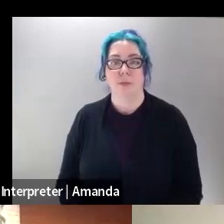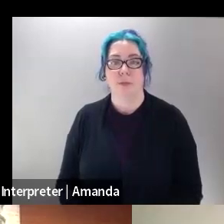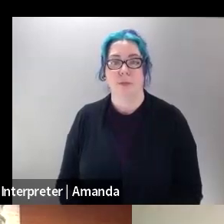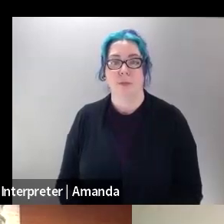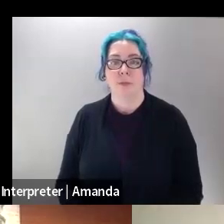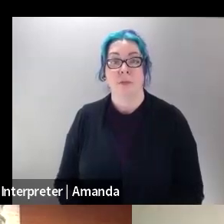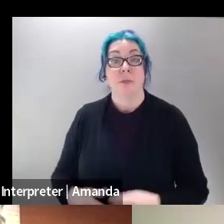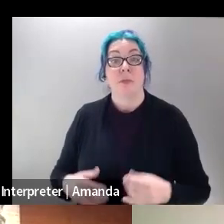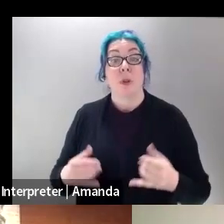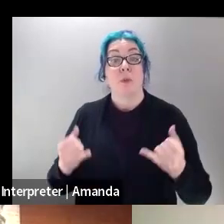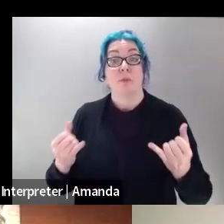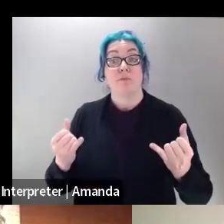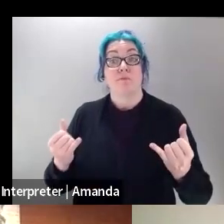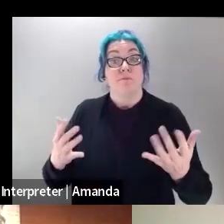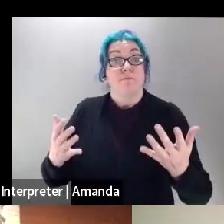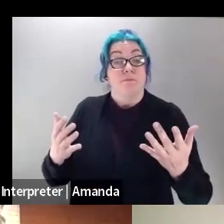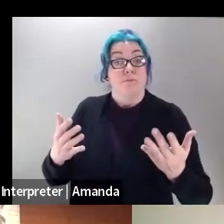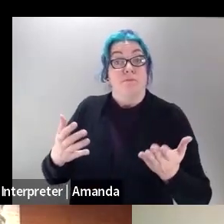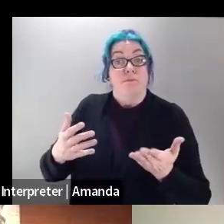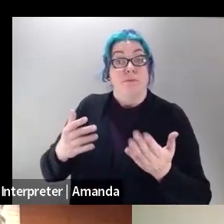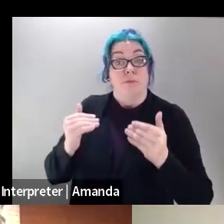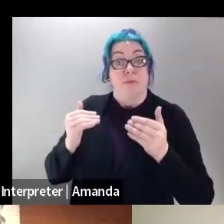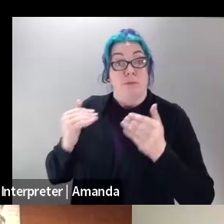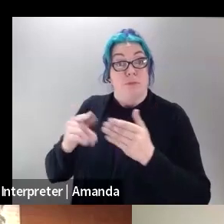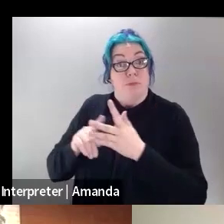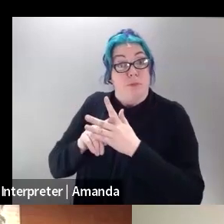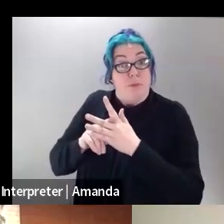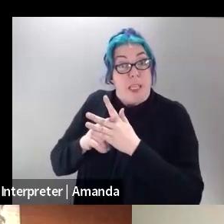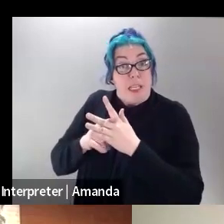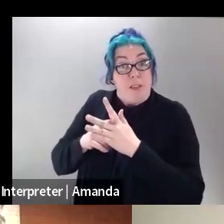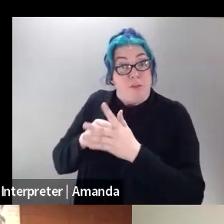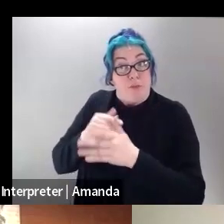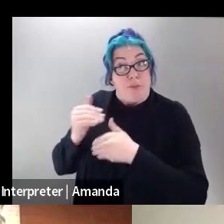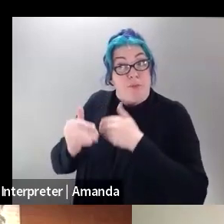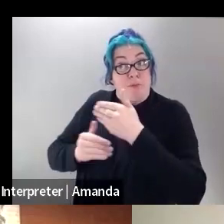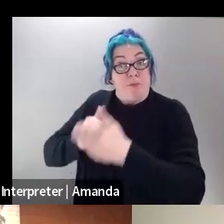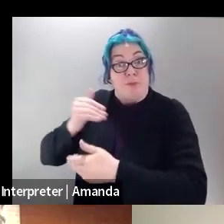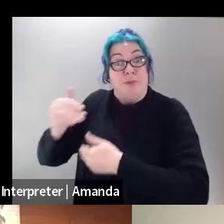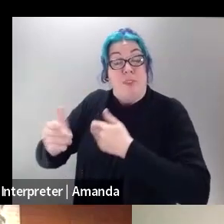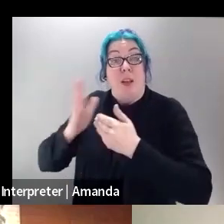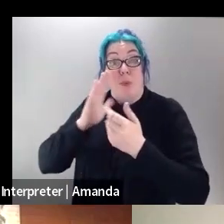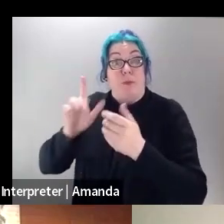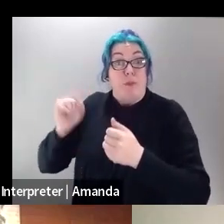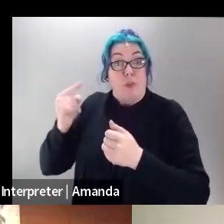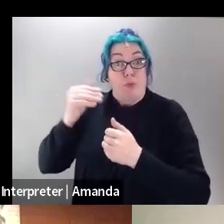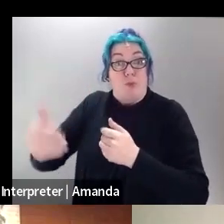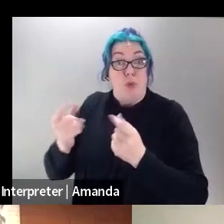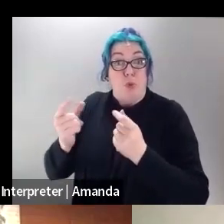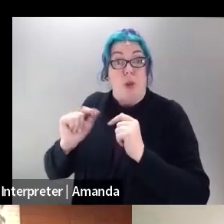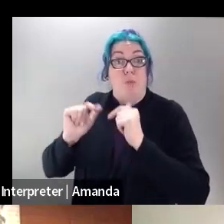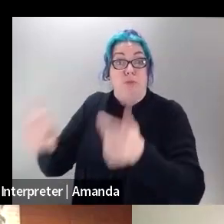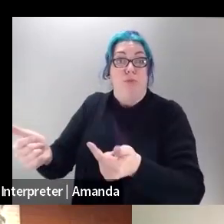think it's time to move past the beginning. And I'm going to ask each of you a